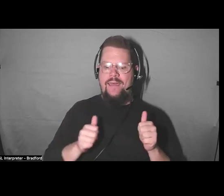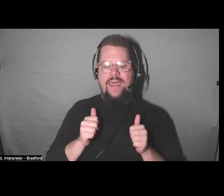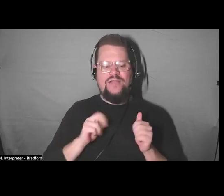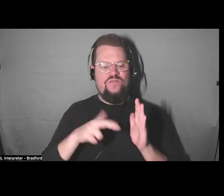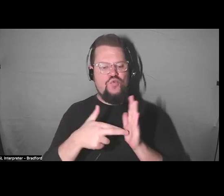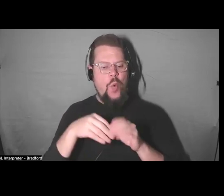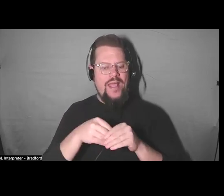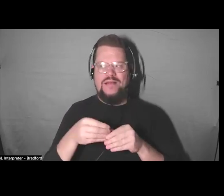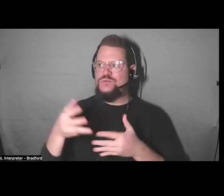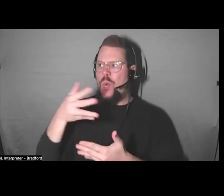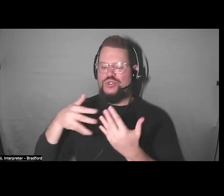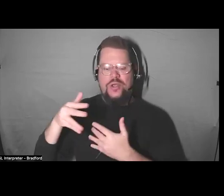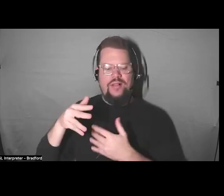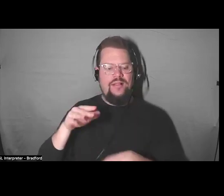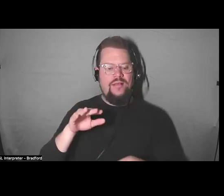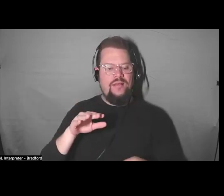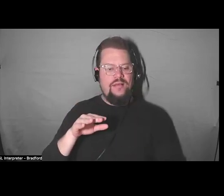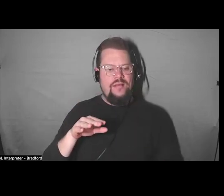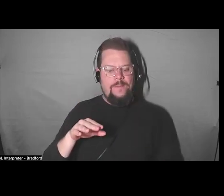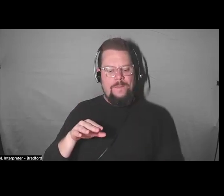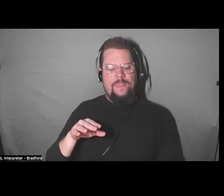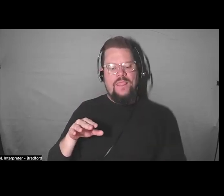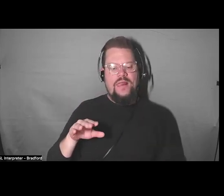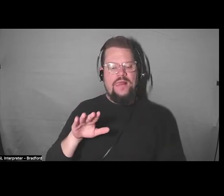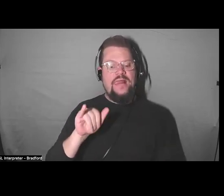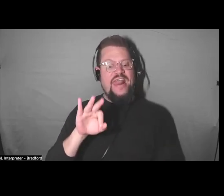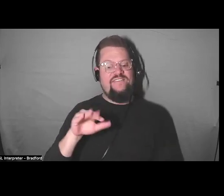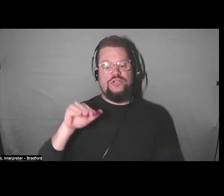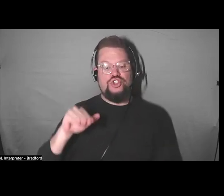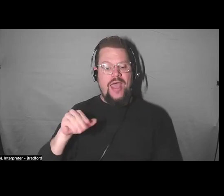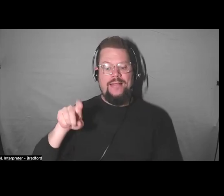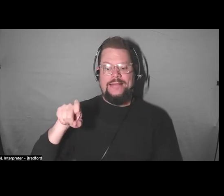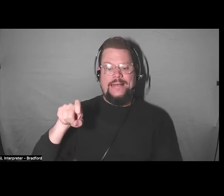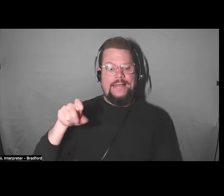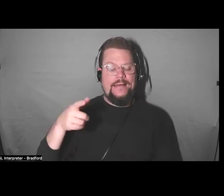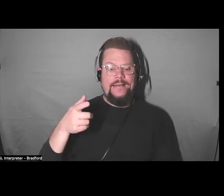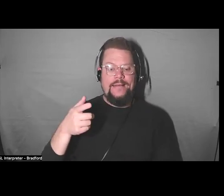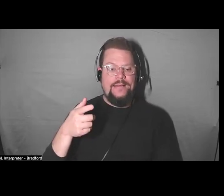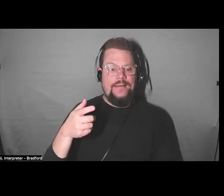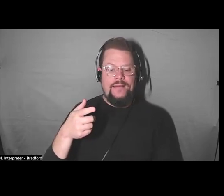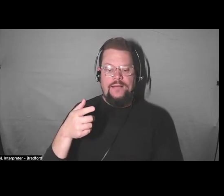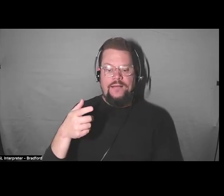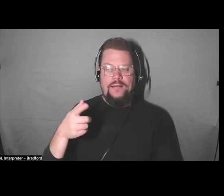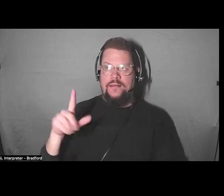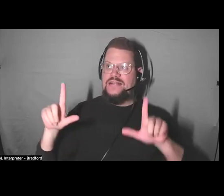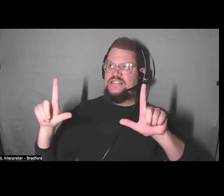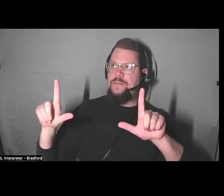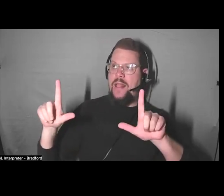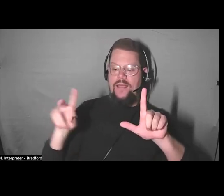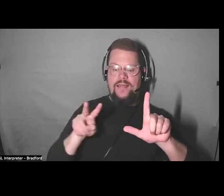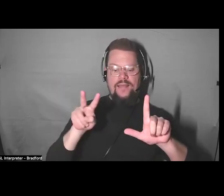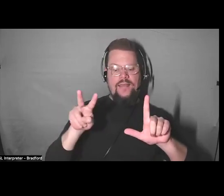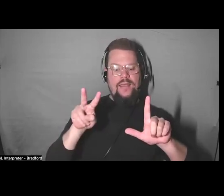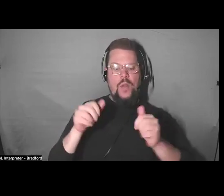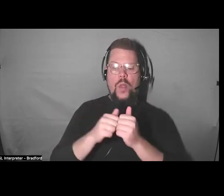interaction, if the thing the child needs to be able to do that is a display with some really concrete symbols,